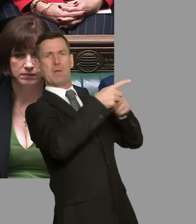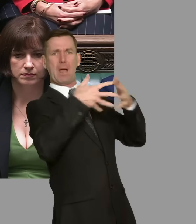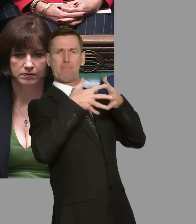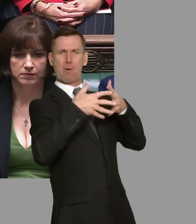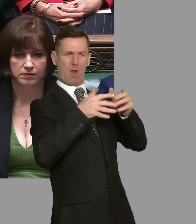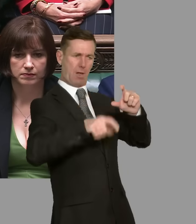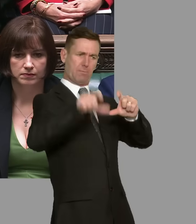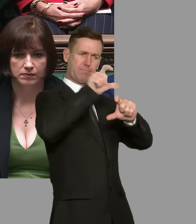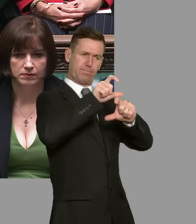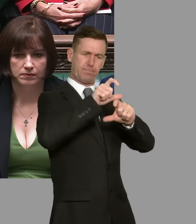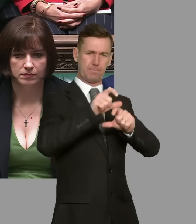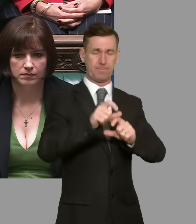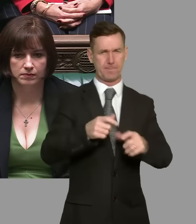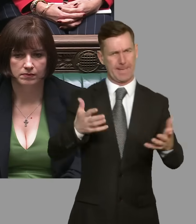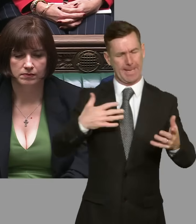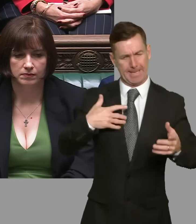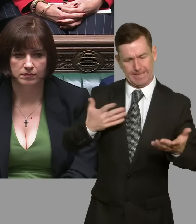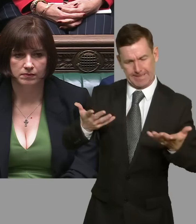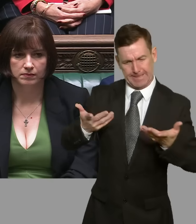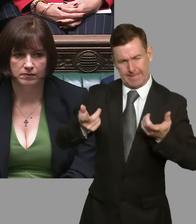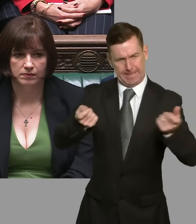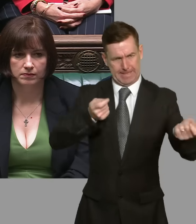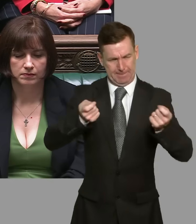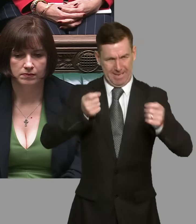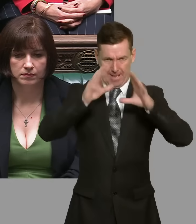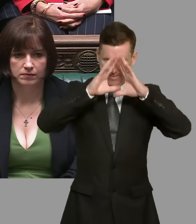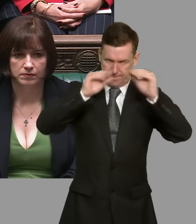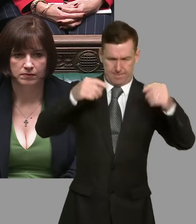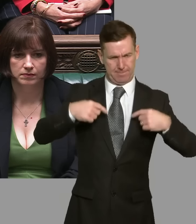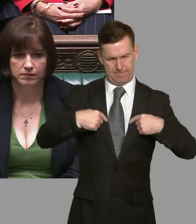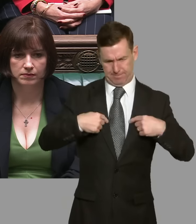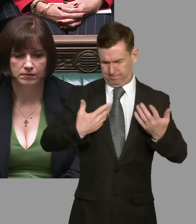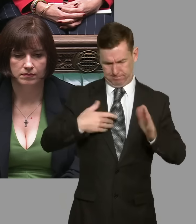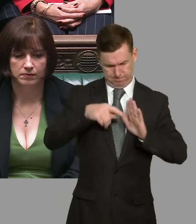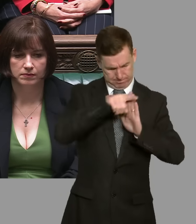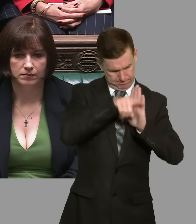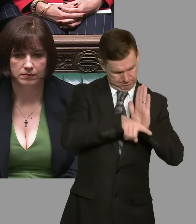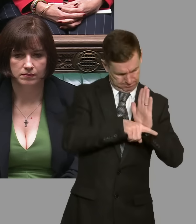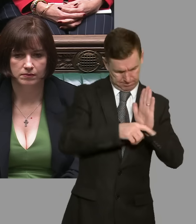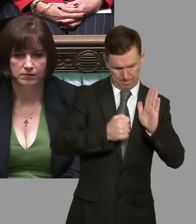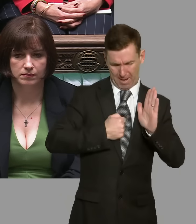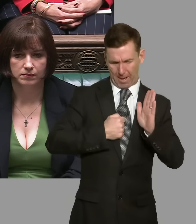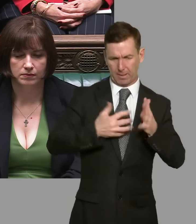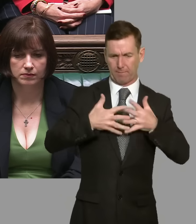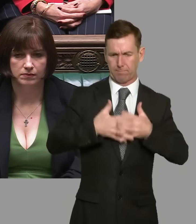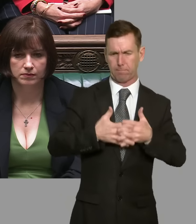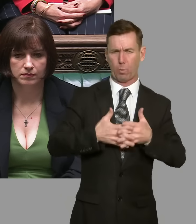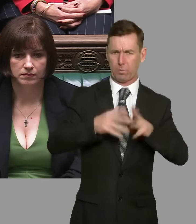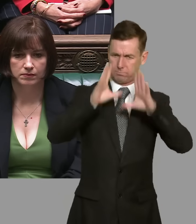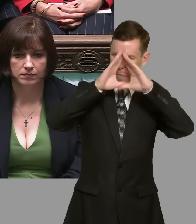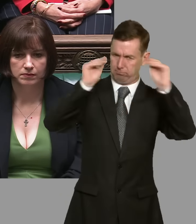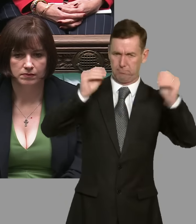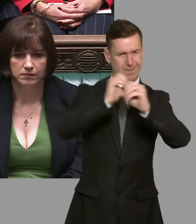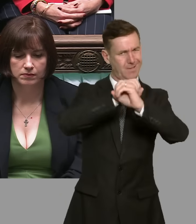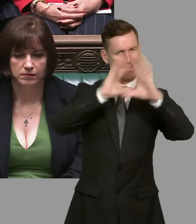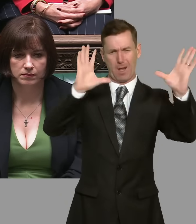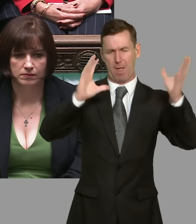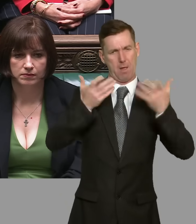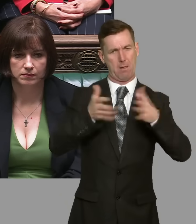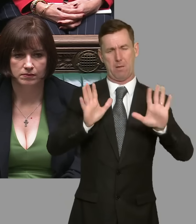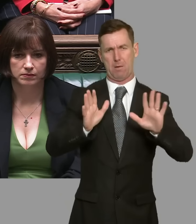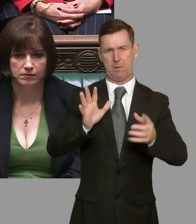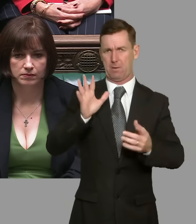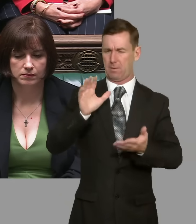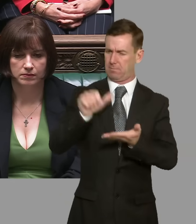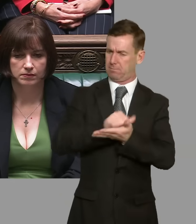I'm not going to yield on those principles. But as I said on Monday, of course we need to protect